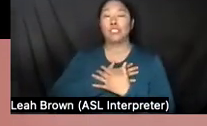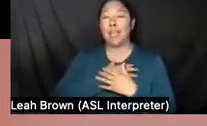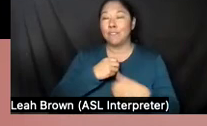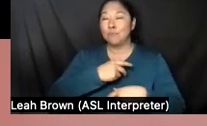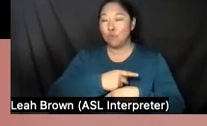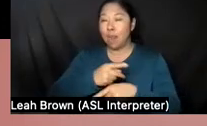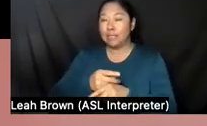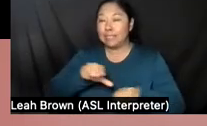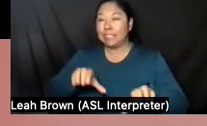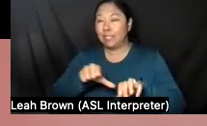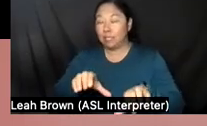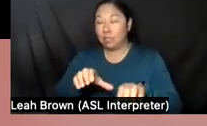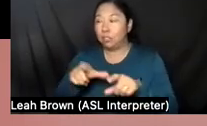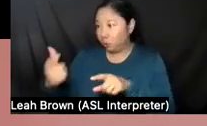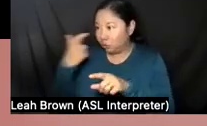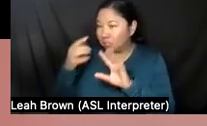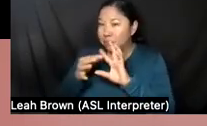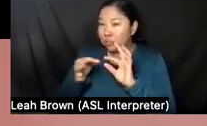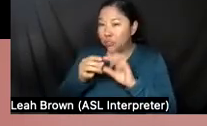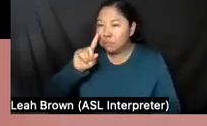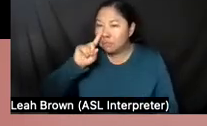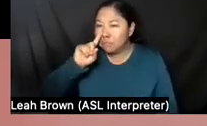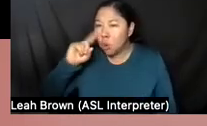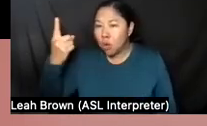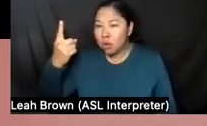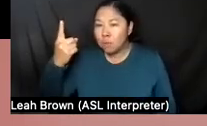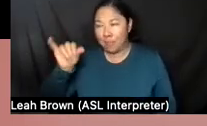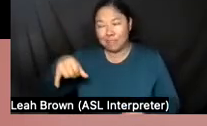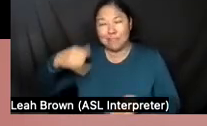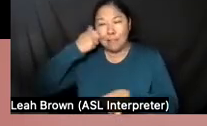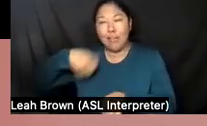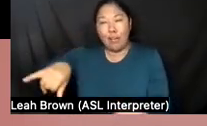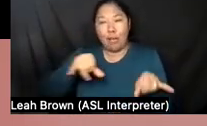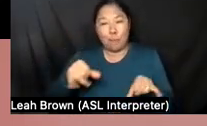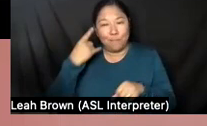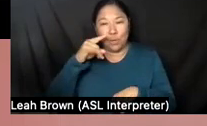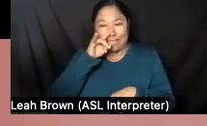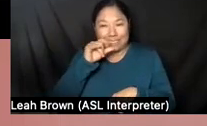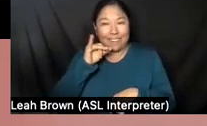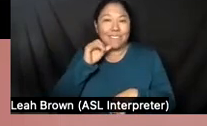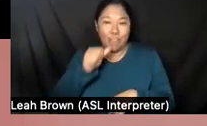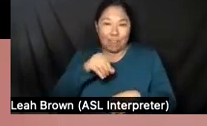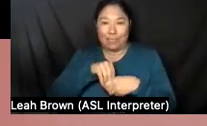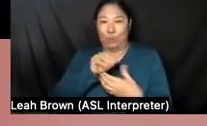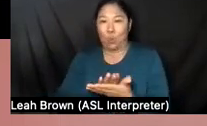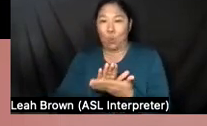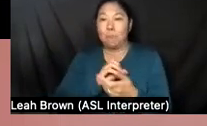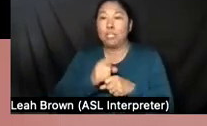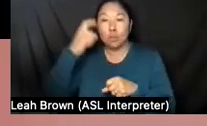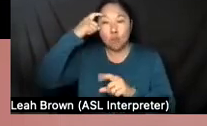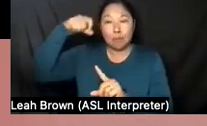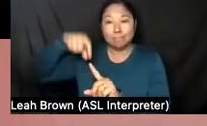mentioned, boredom is very common for our kids when they're not in school. So making sure that we're stimulating their minds, keeping them occupied